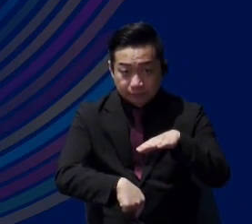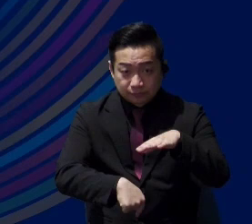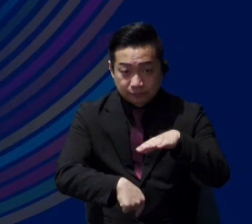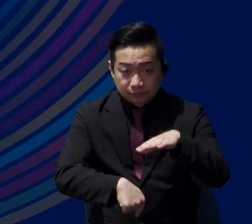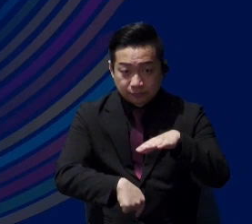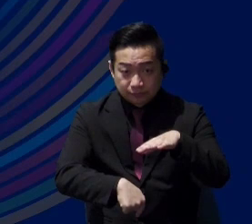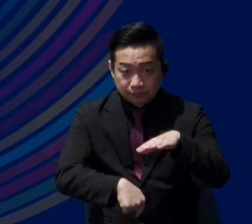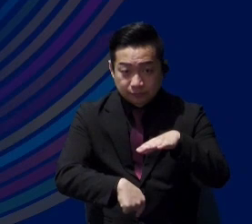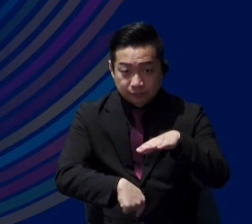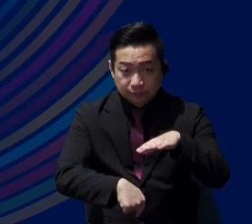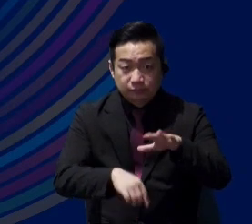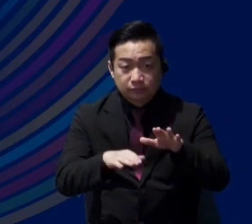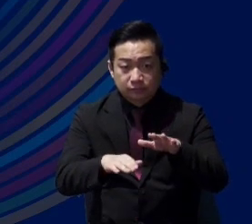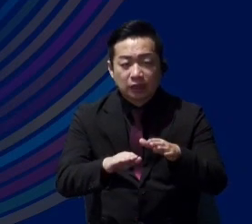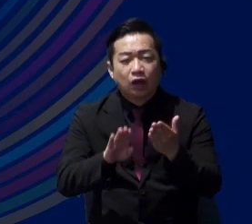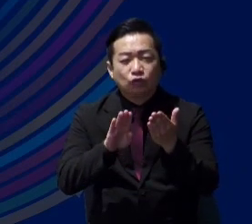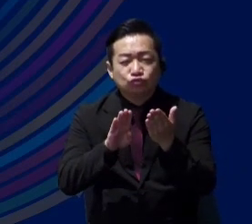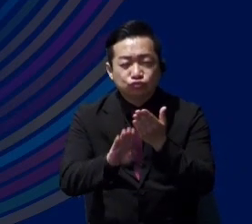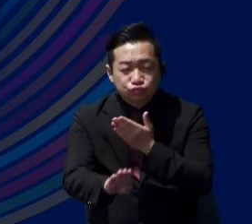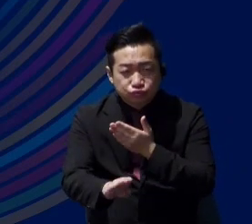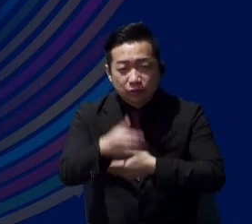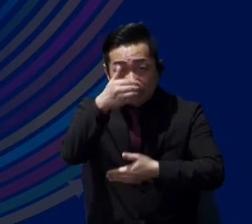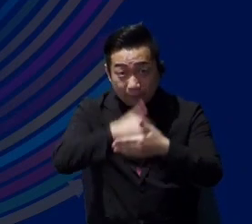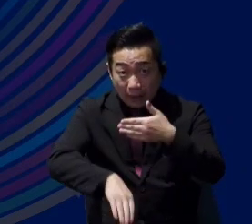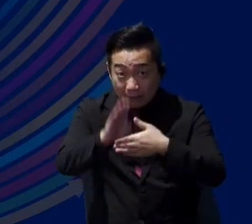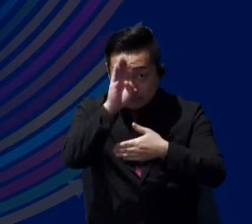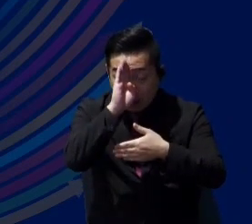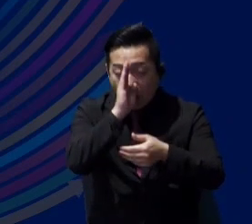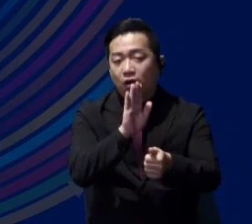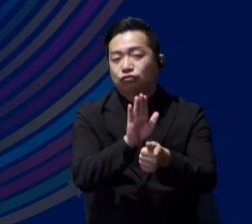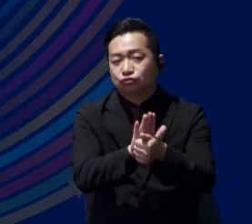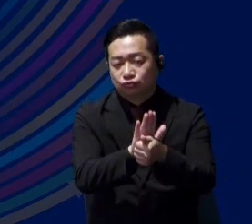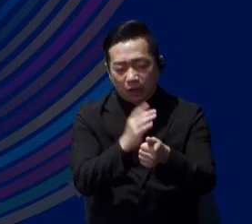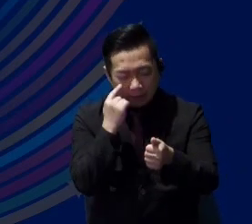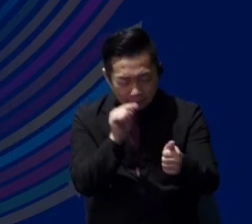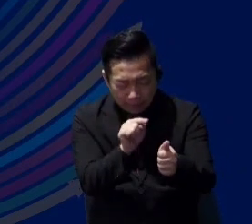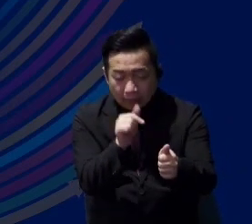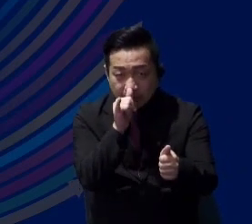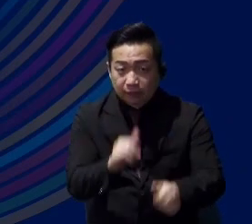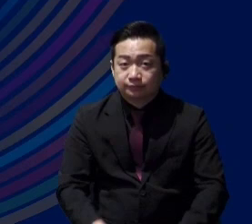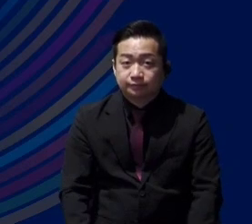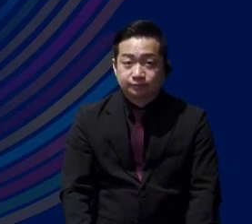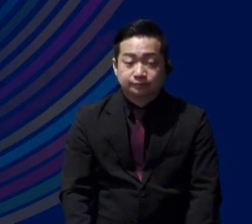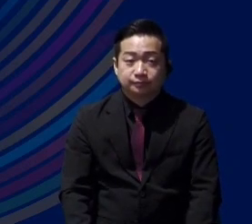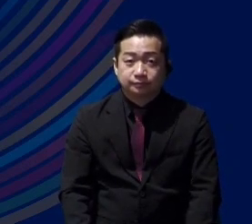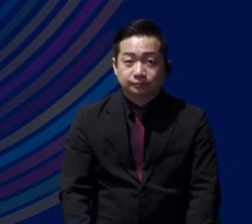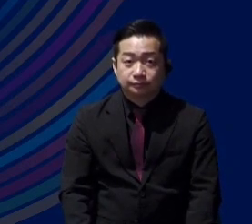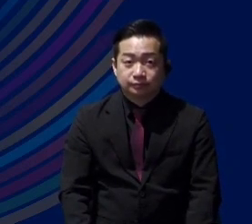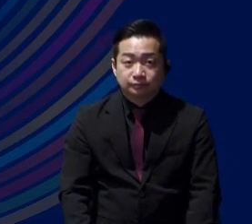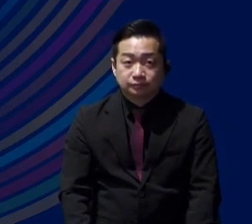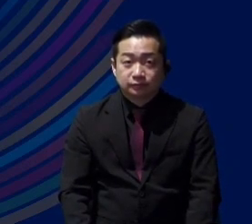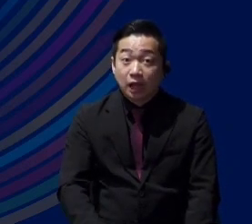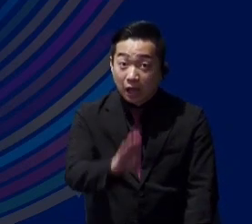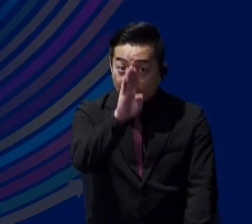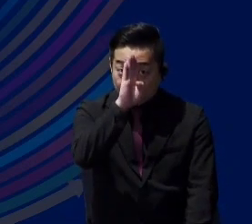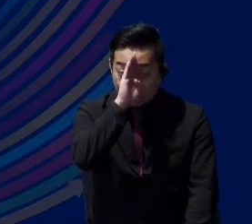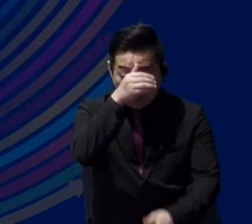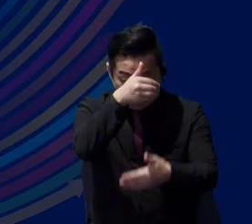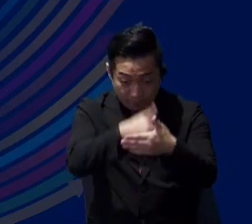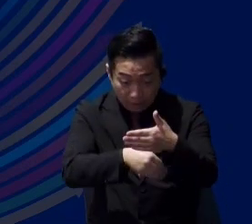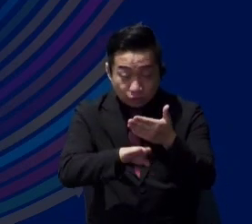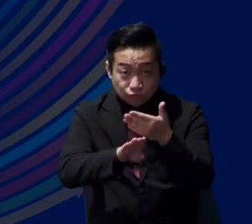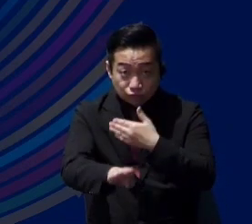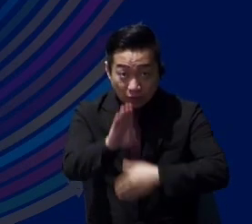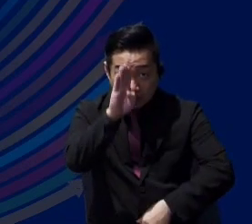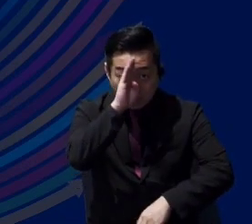outcome of the any different outcome of the any disease, and it is,